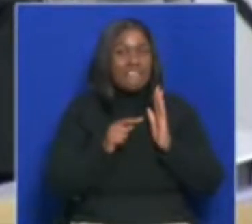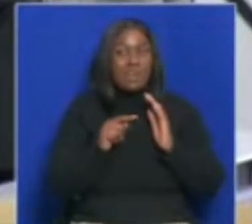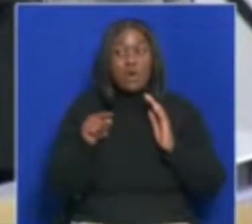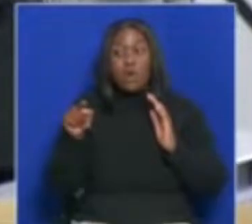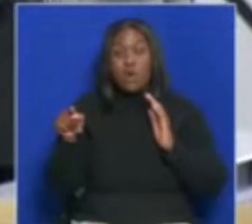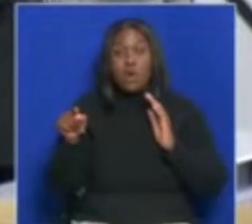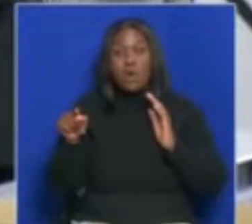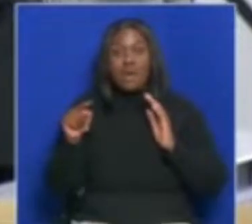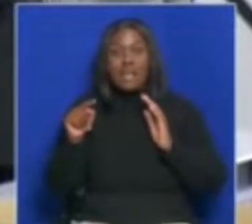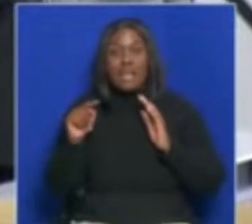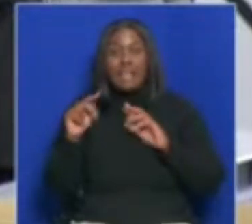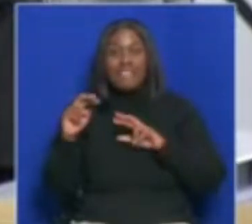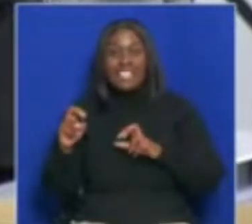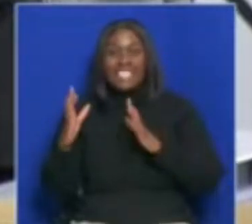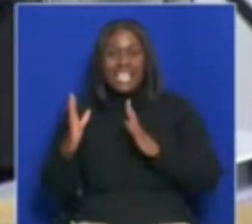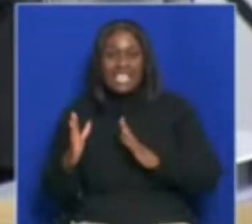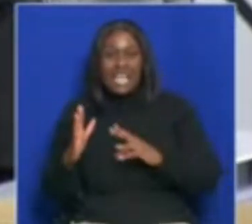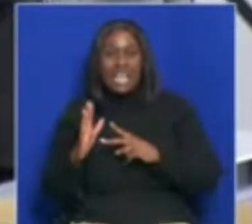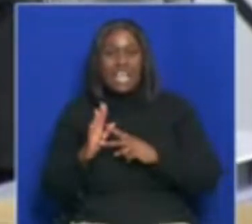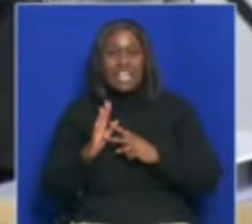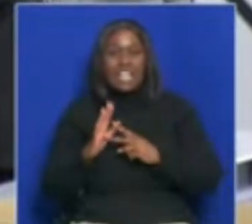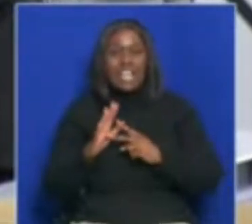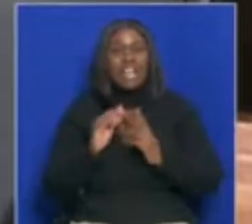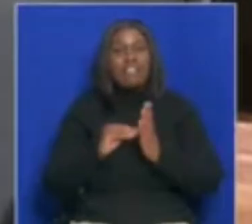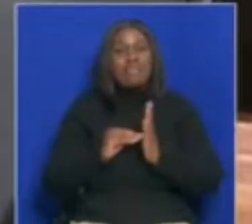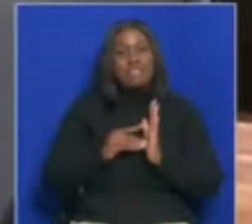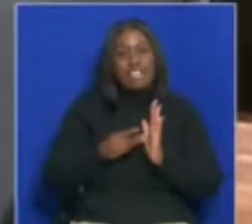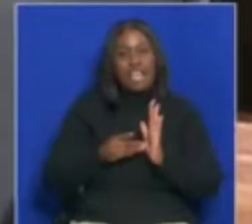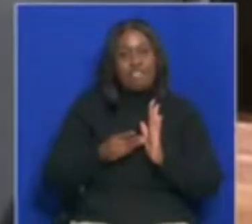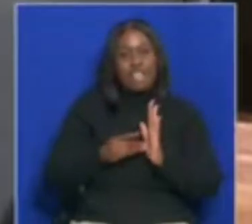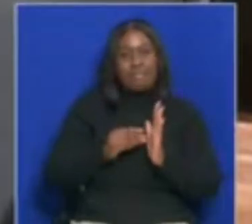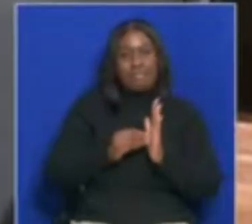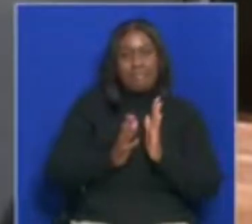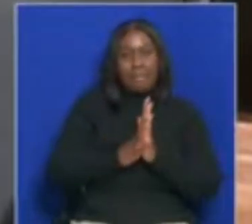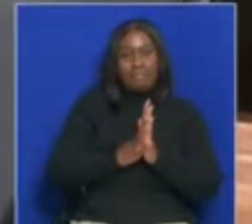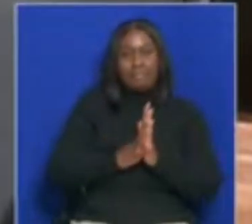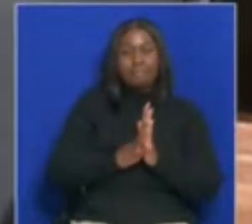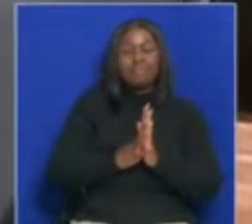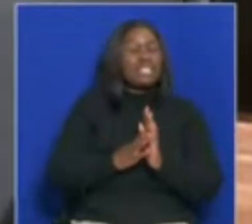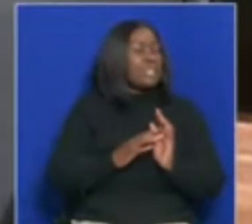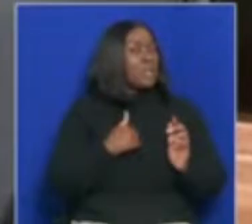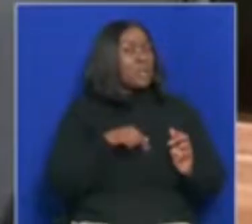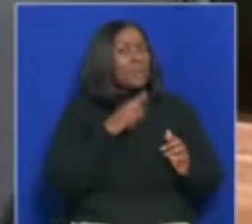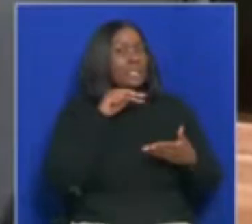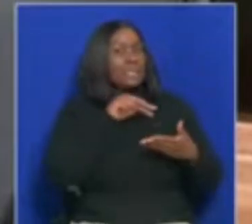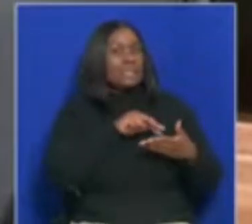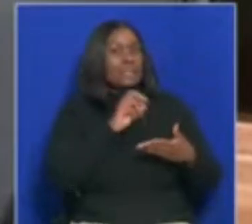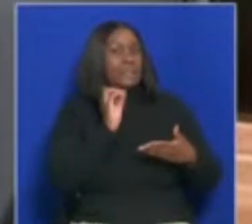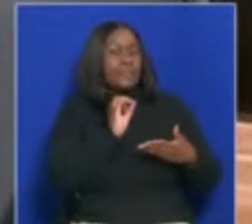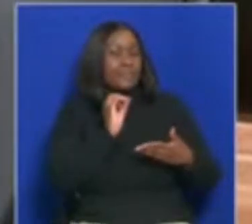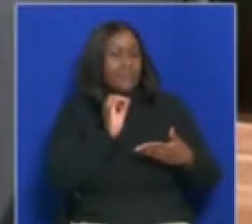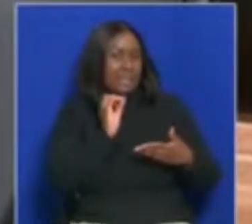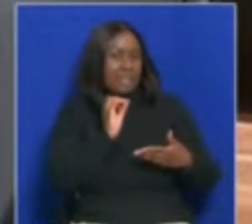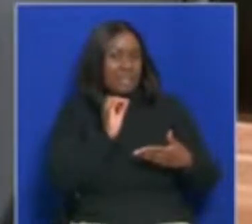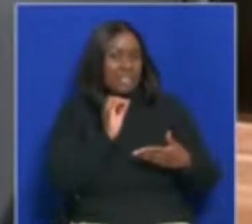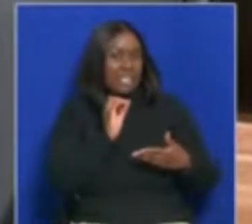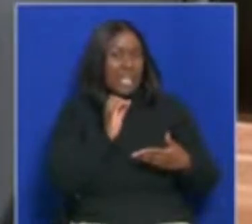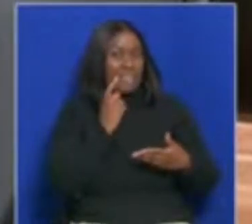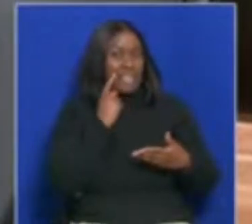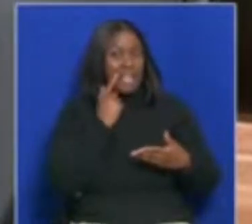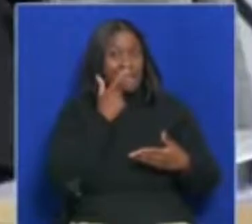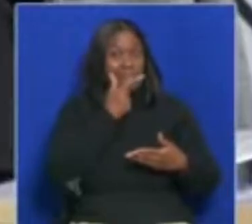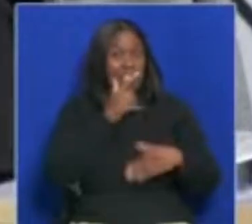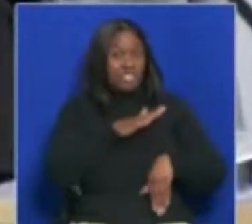entries when they went to the DPP's office. We haven't seen those documents, so I think in the lunch, do you have it with